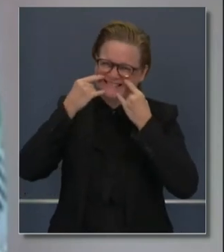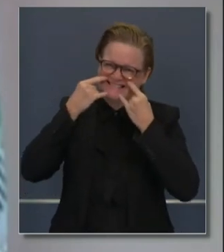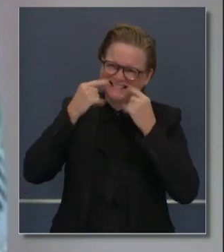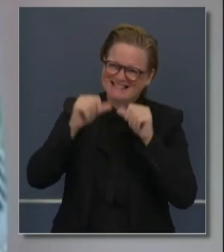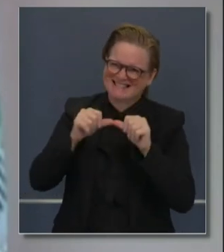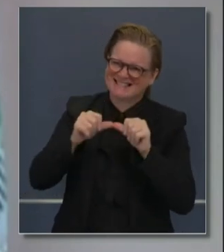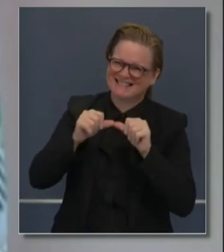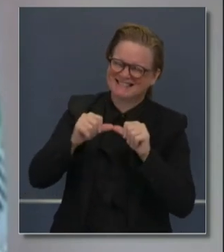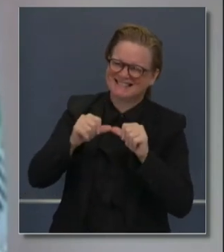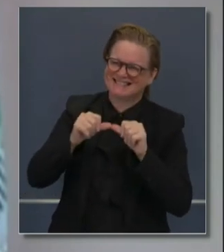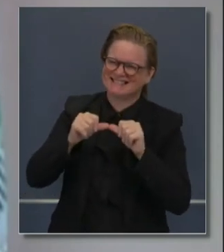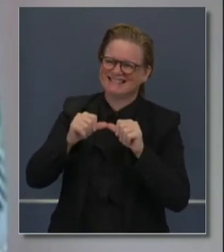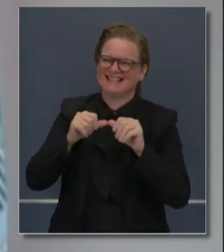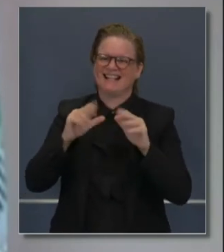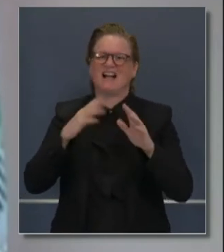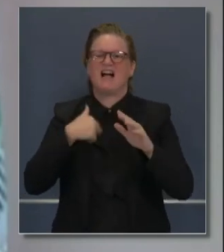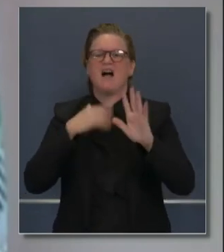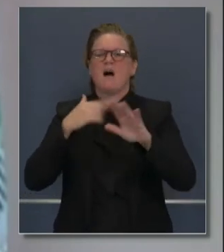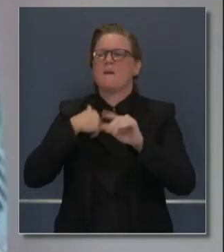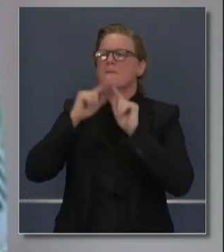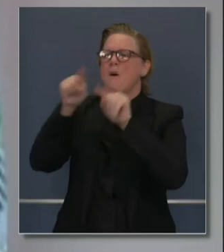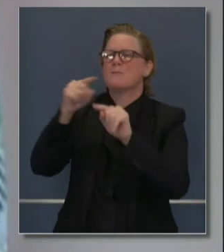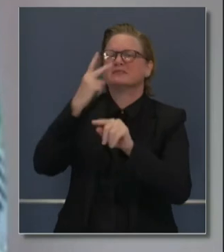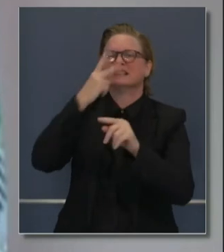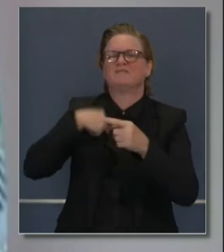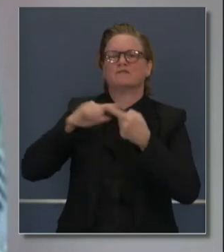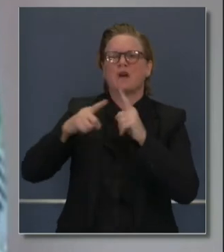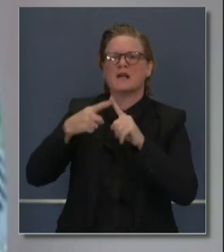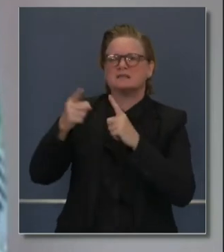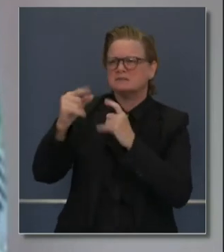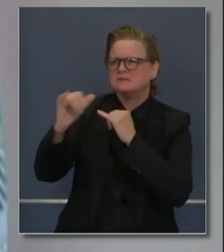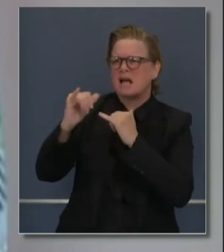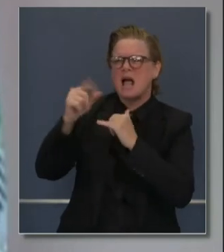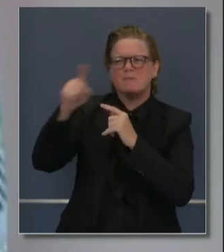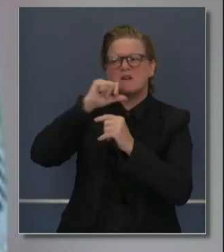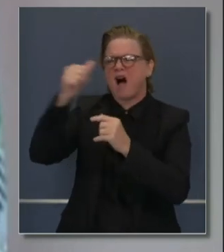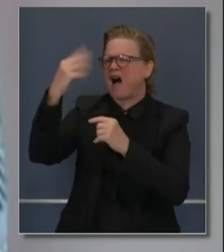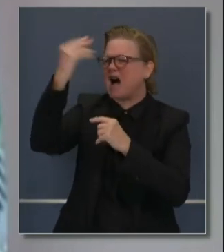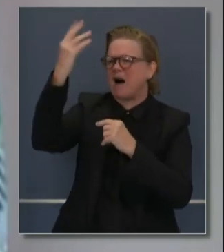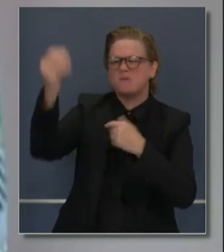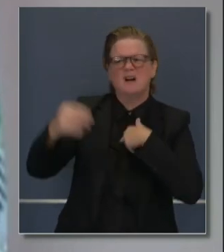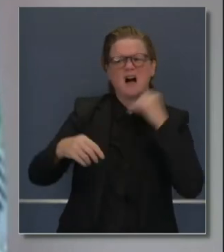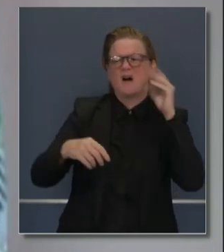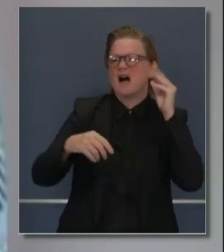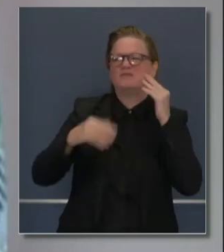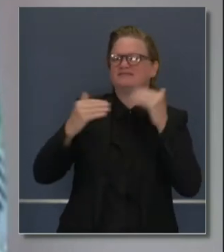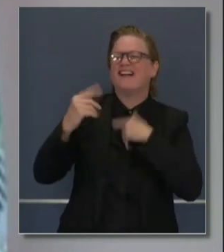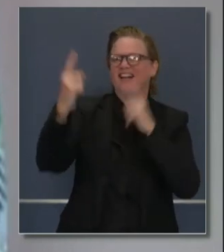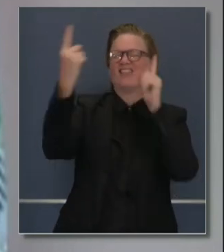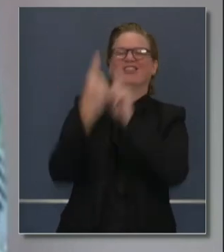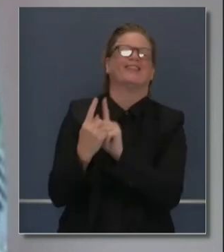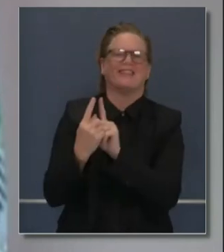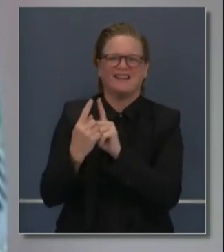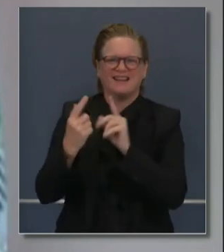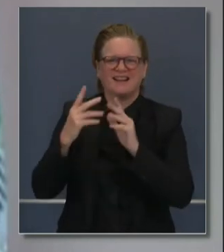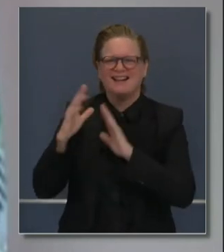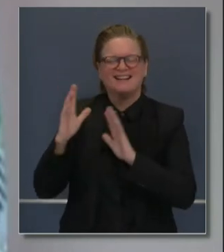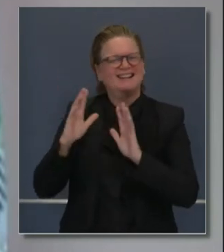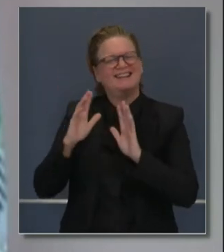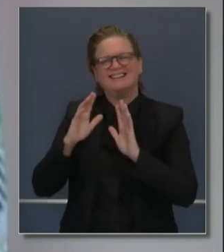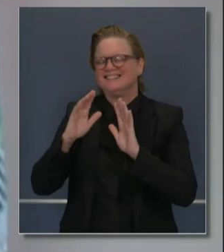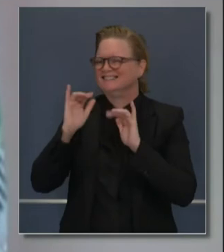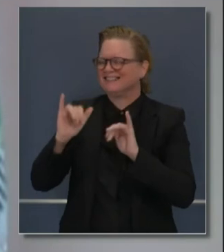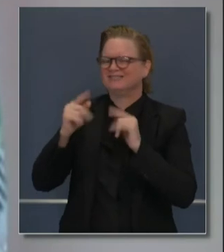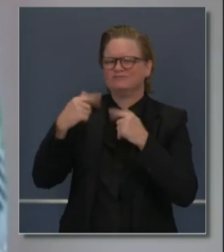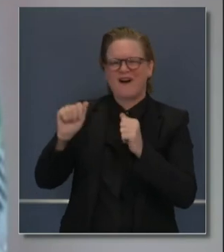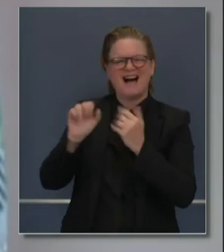it's hard, but those are the tools that are going to carry us through. You know, certainly some of this has to do